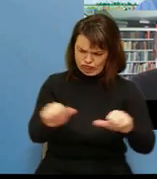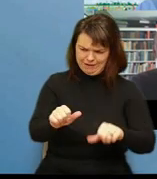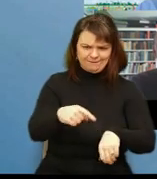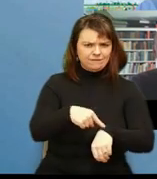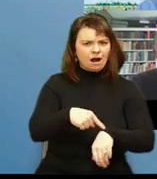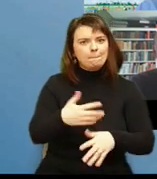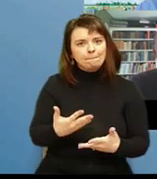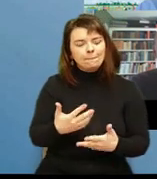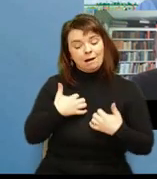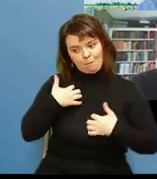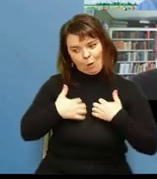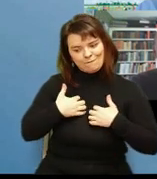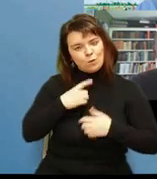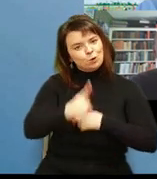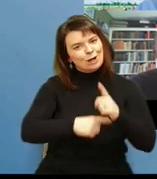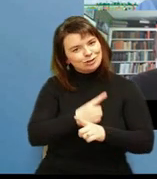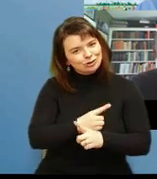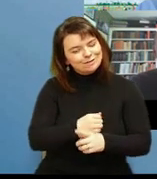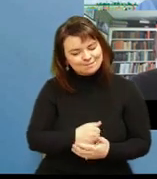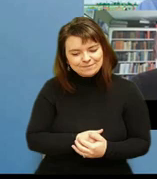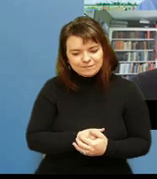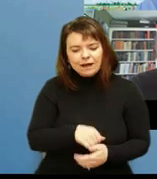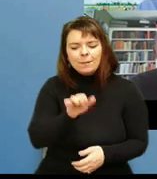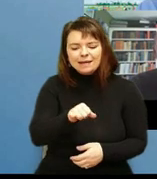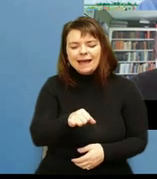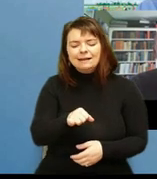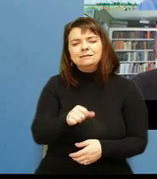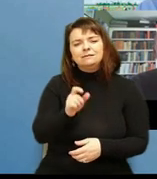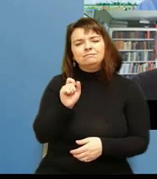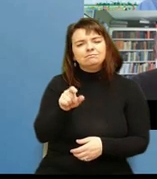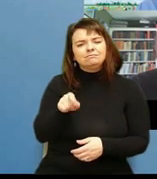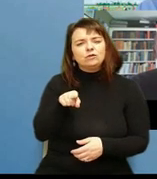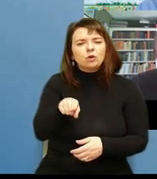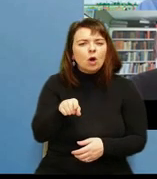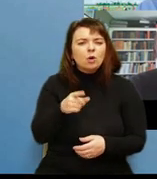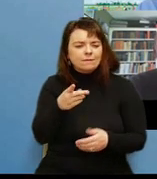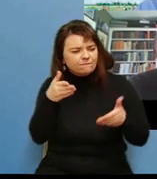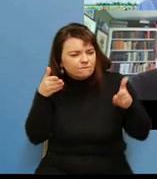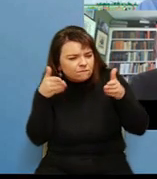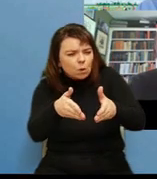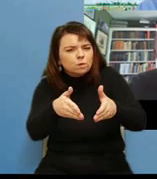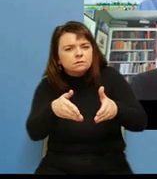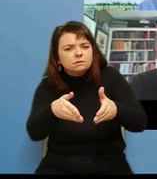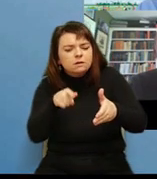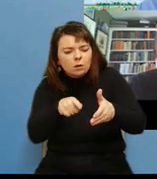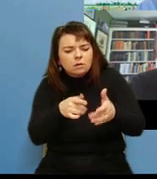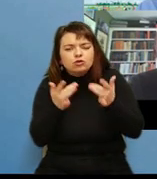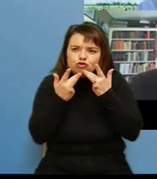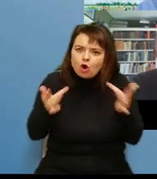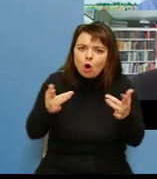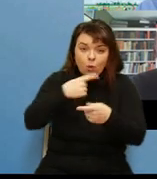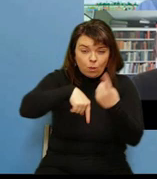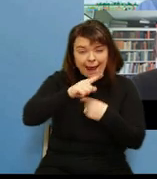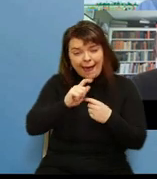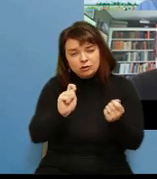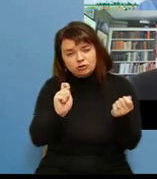in a relatively short time, and I look forward to next year. But with some focus, it